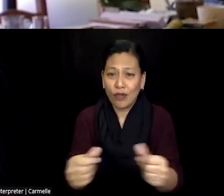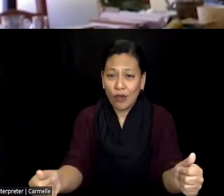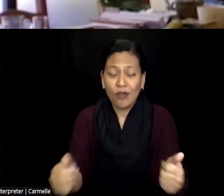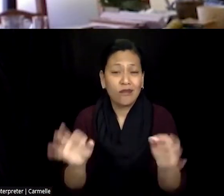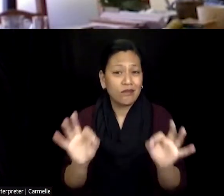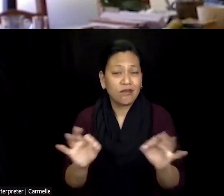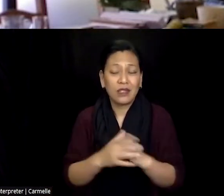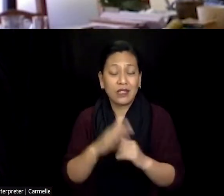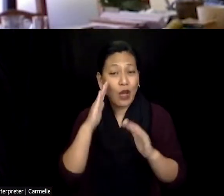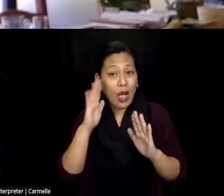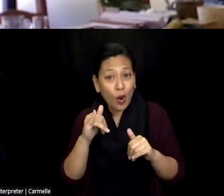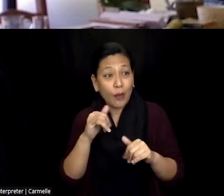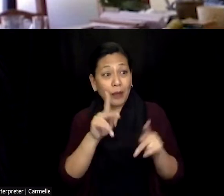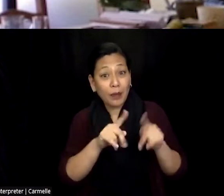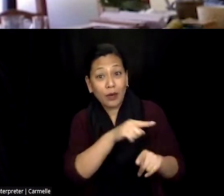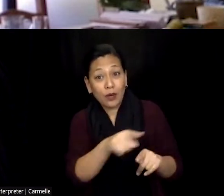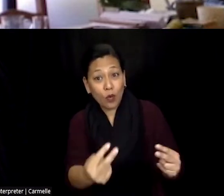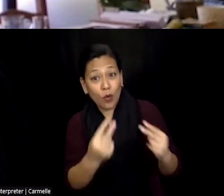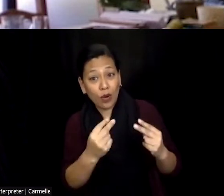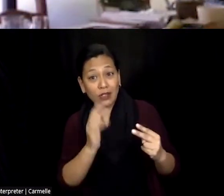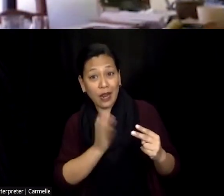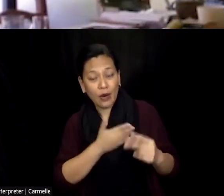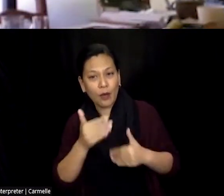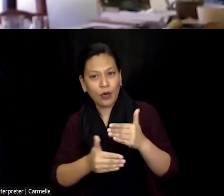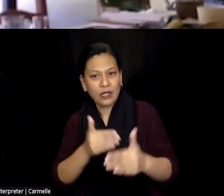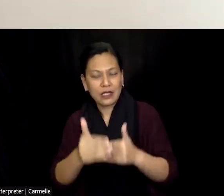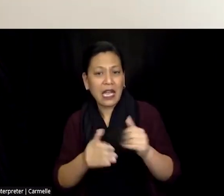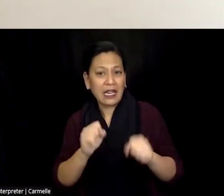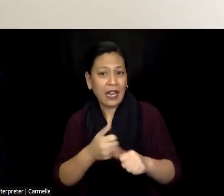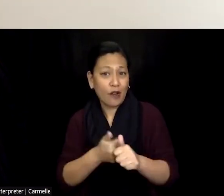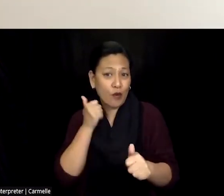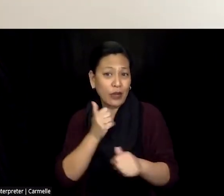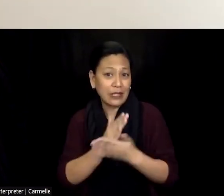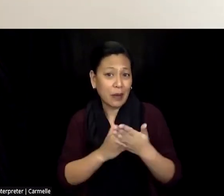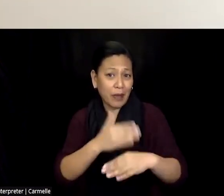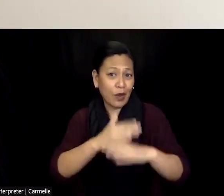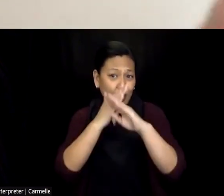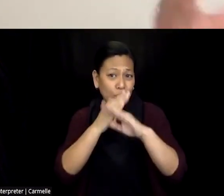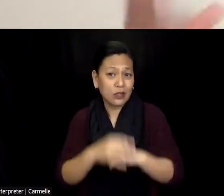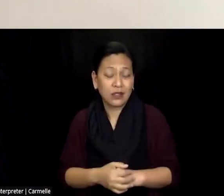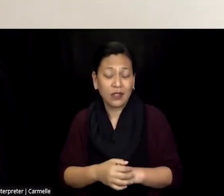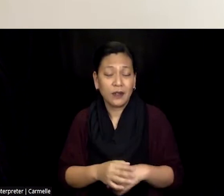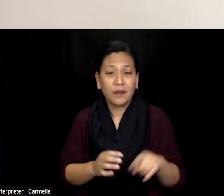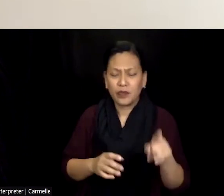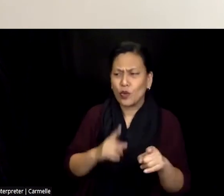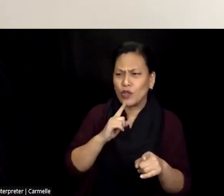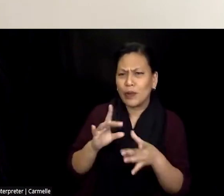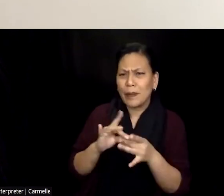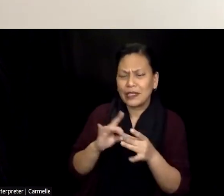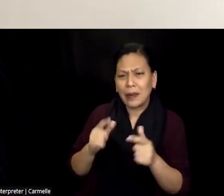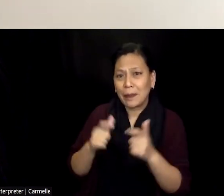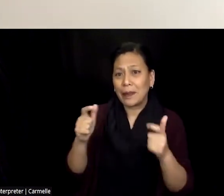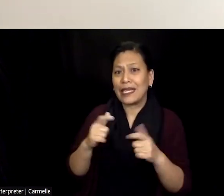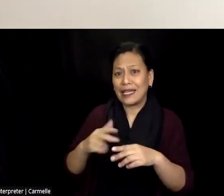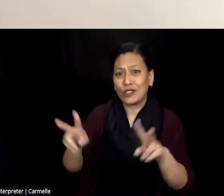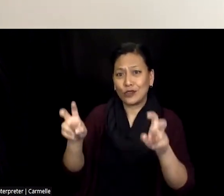done and not have to go through that same stupid stuff that we did. Yeah, and you mentioned like really big issues that you had to face,